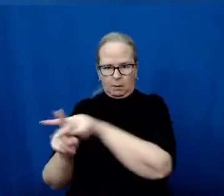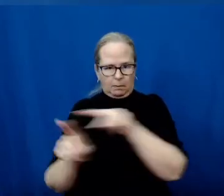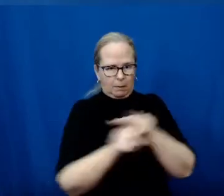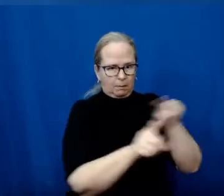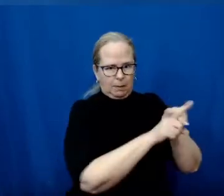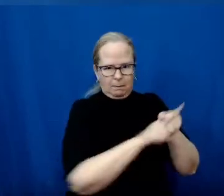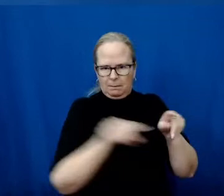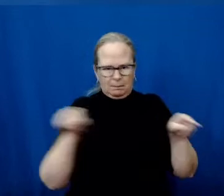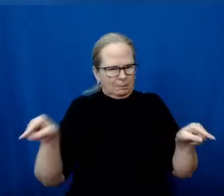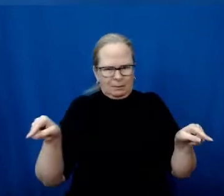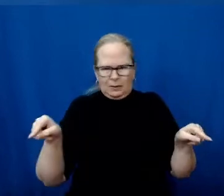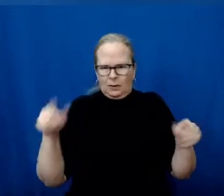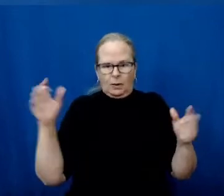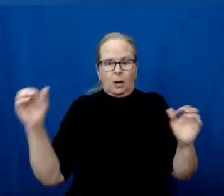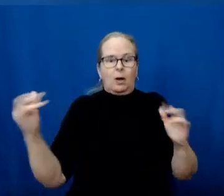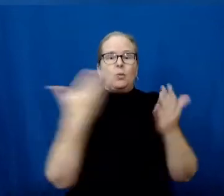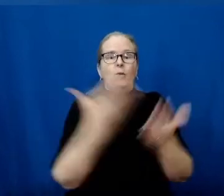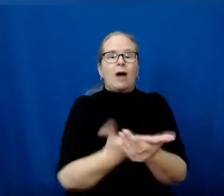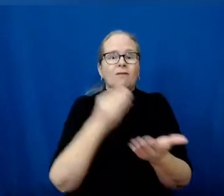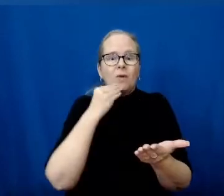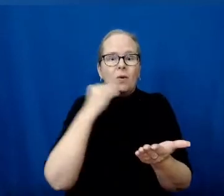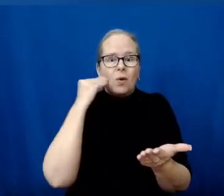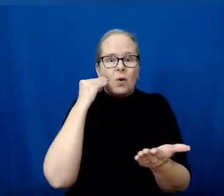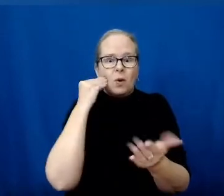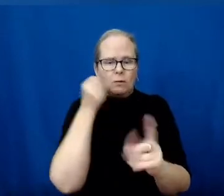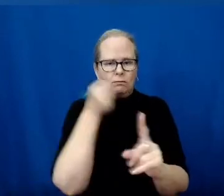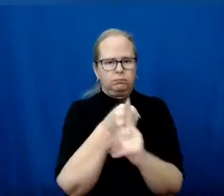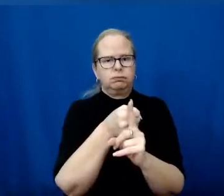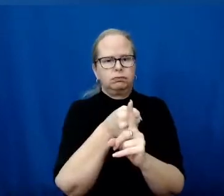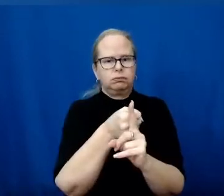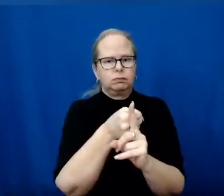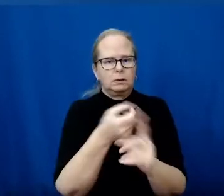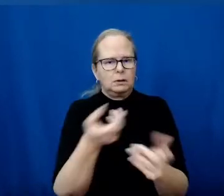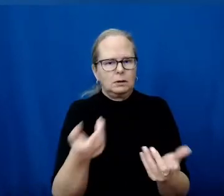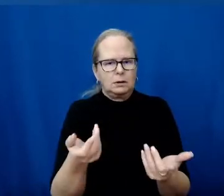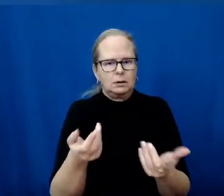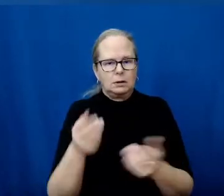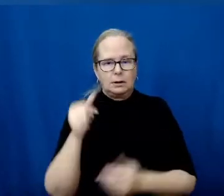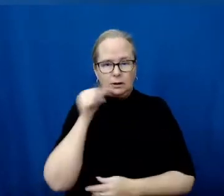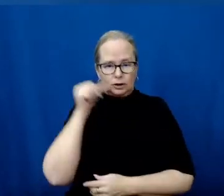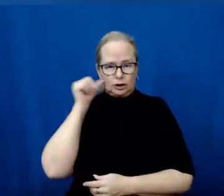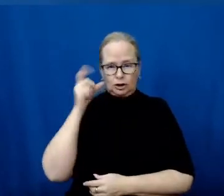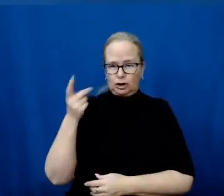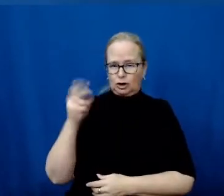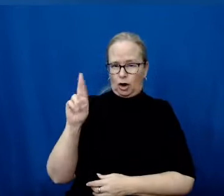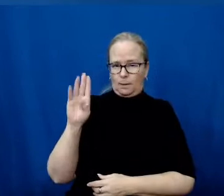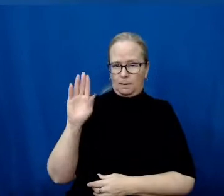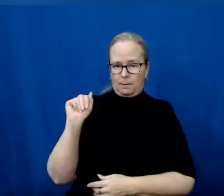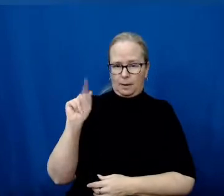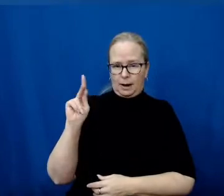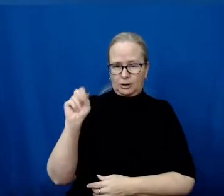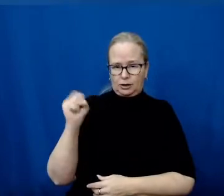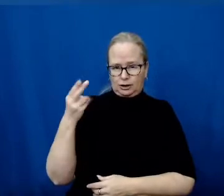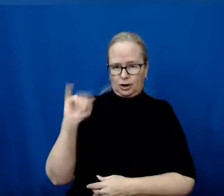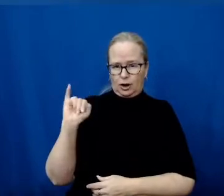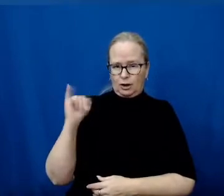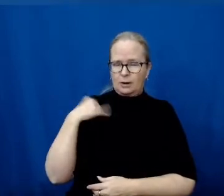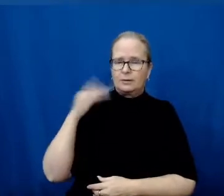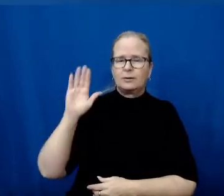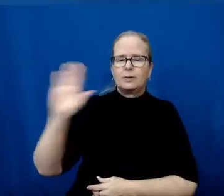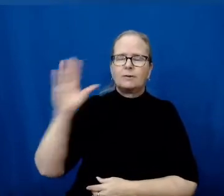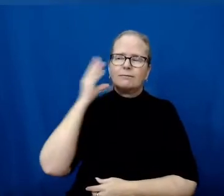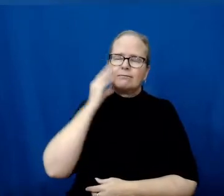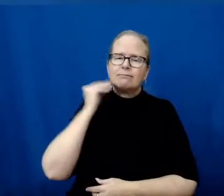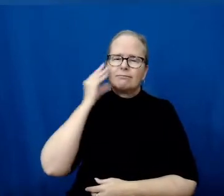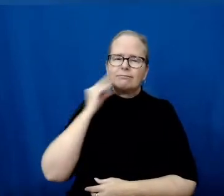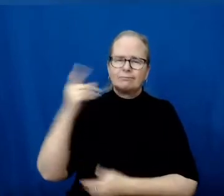with COVID at home. And we wanted to take some time to talk Albertans through some of the ways that they can make their homes a little bit